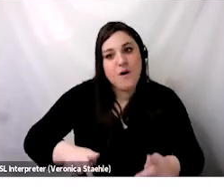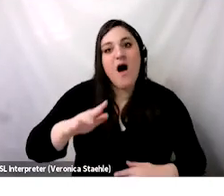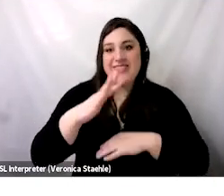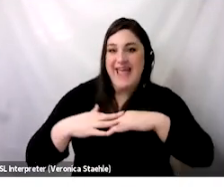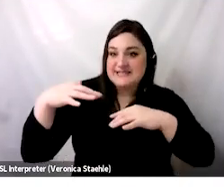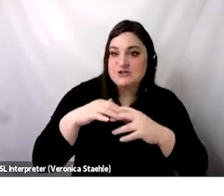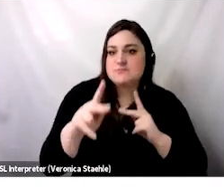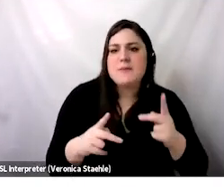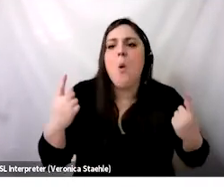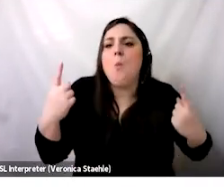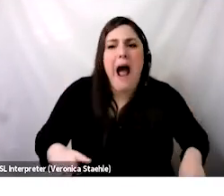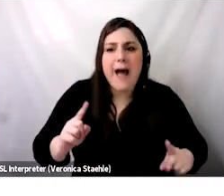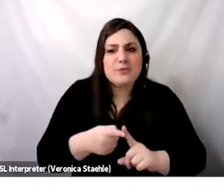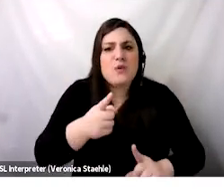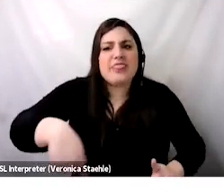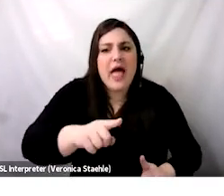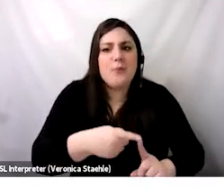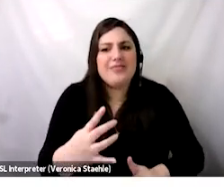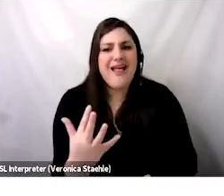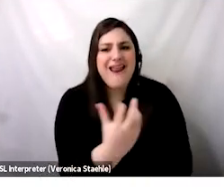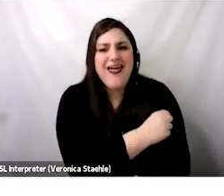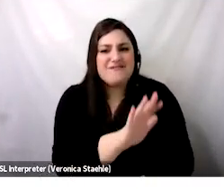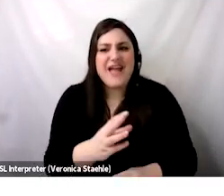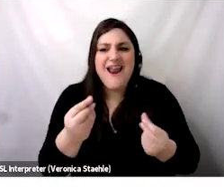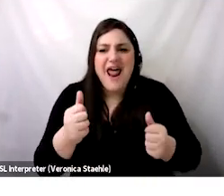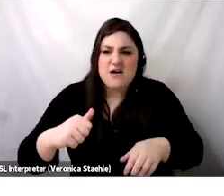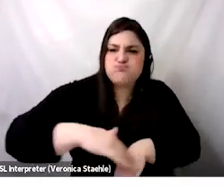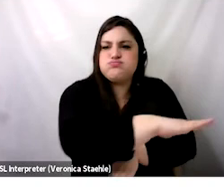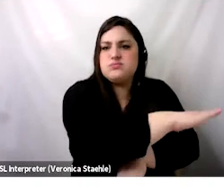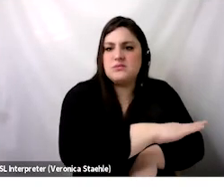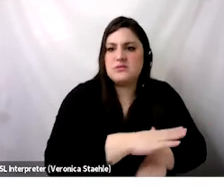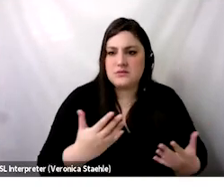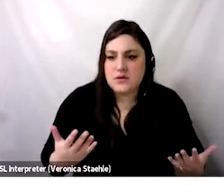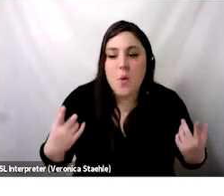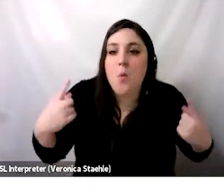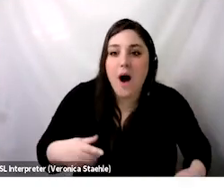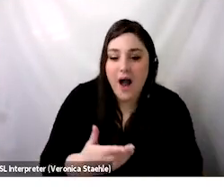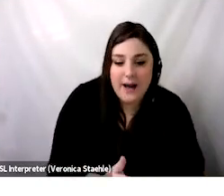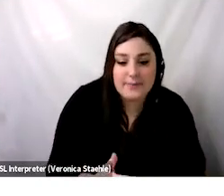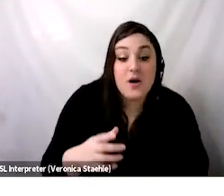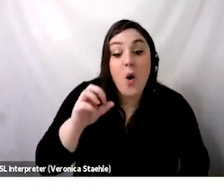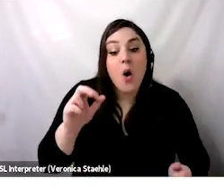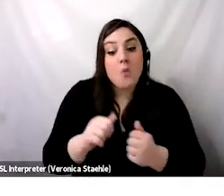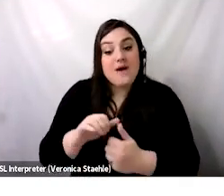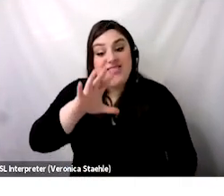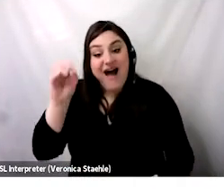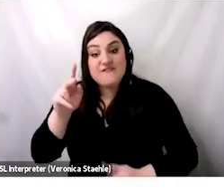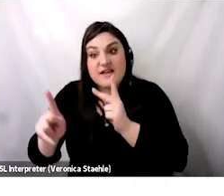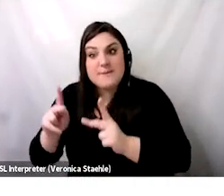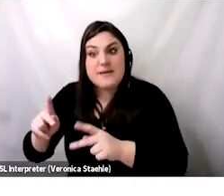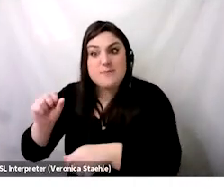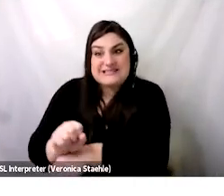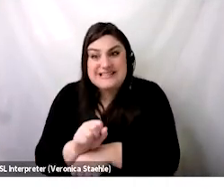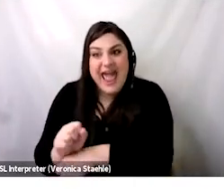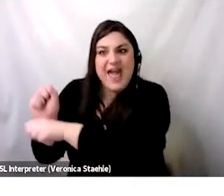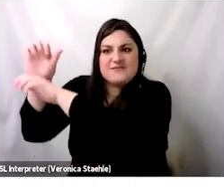or what happened to enslaved people and not having any access to the wealth of this country. This wealth was